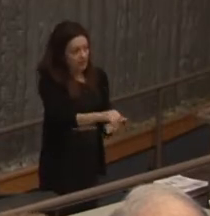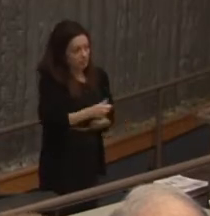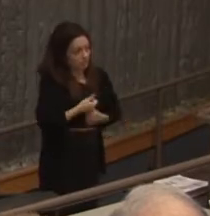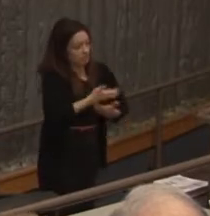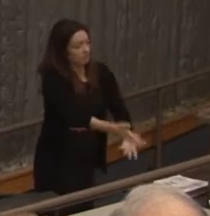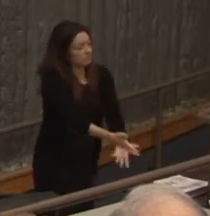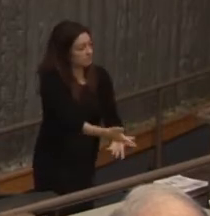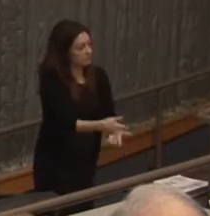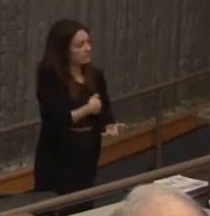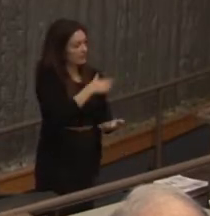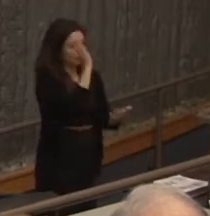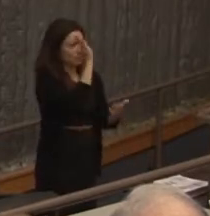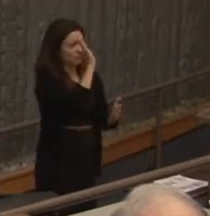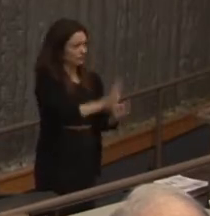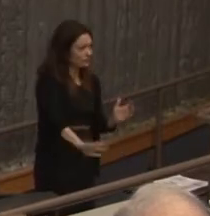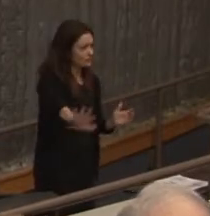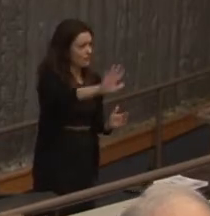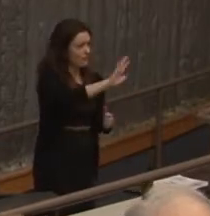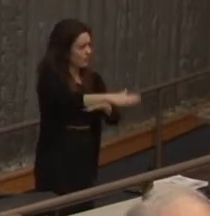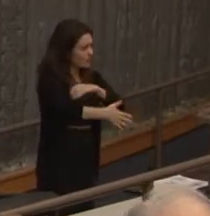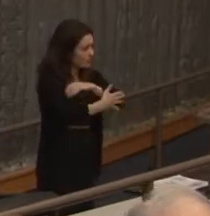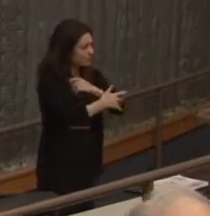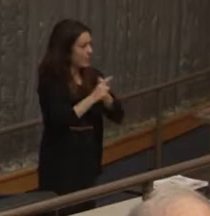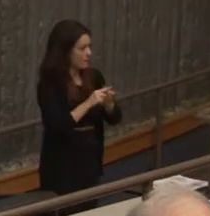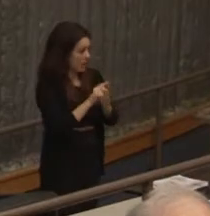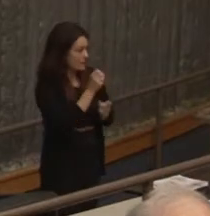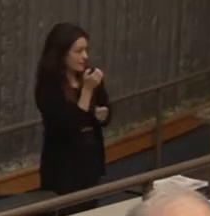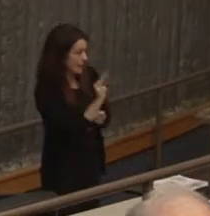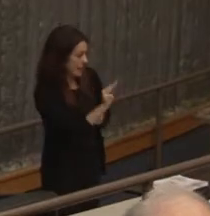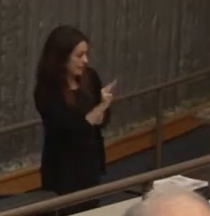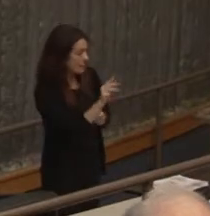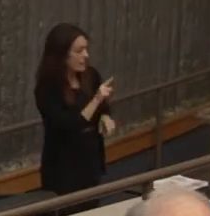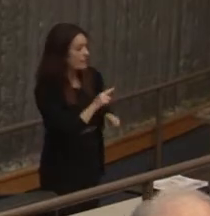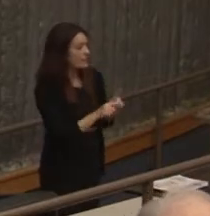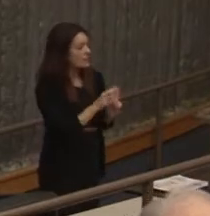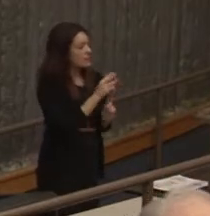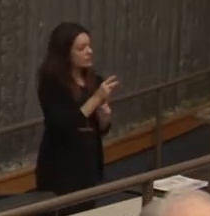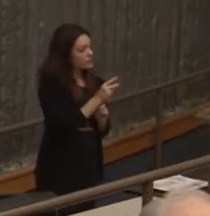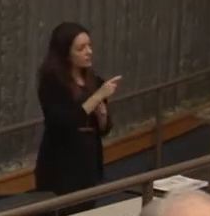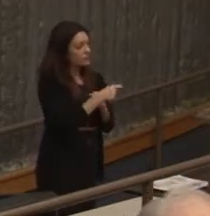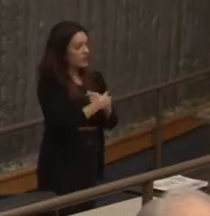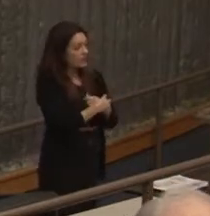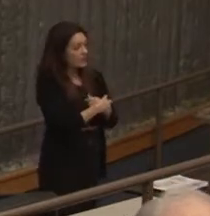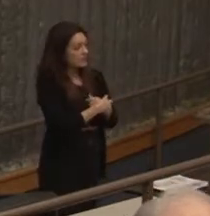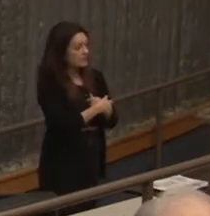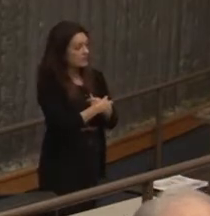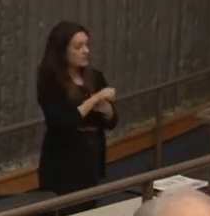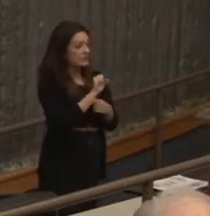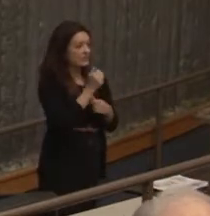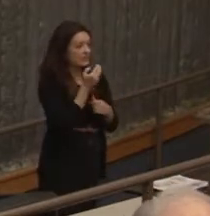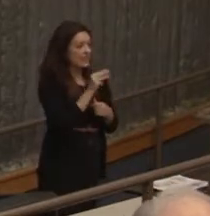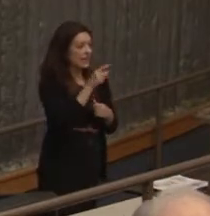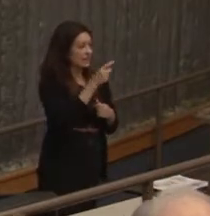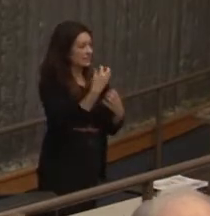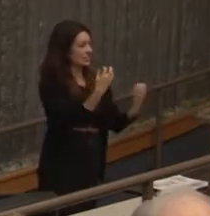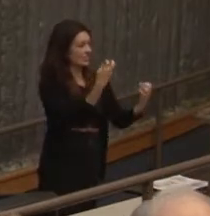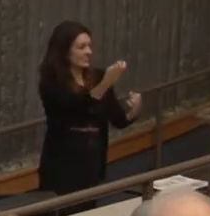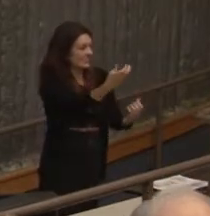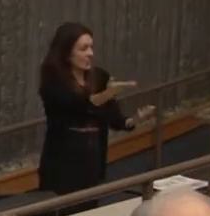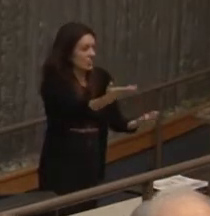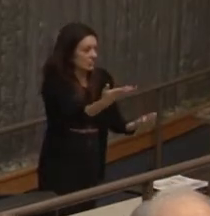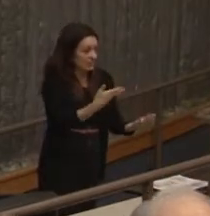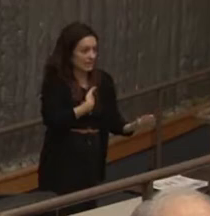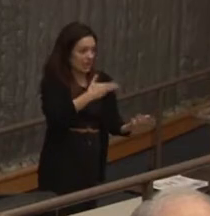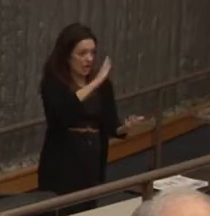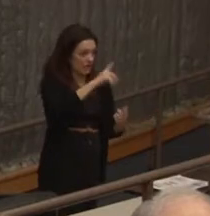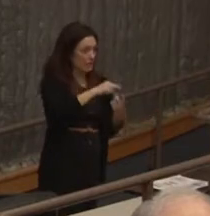all over the country. And a couple of times I've given a lecture, and I see Sam is in the audience. I said, oh, my God. And when